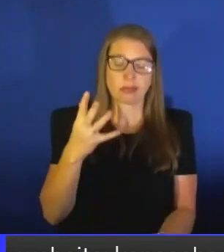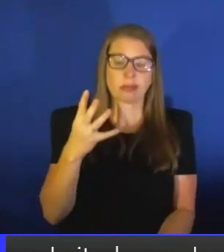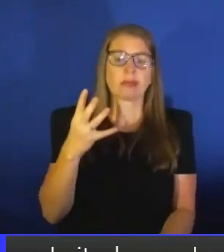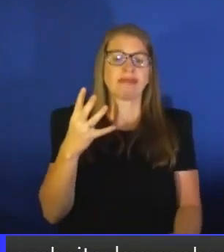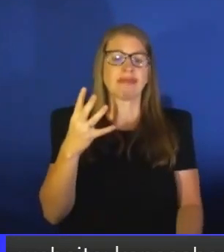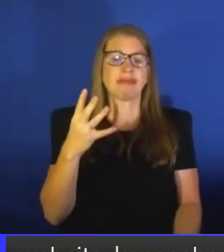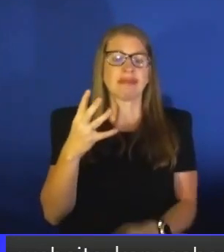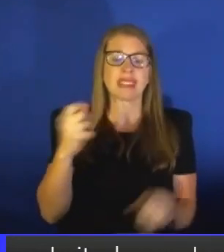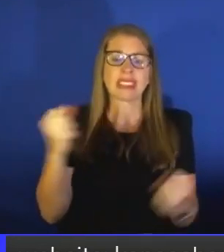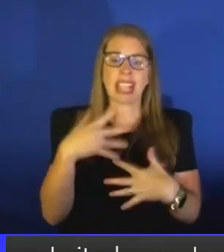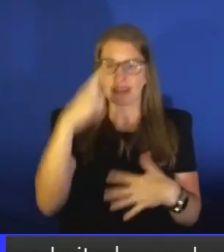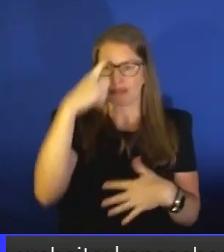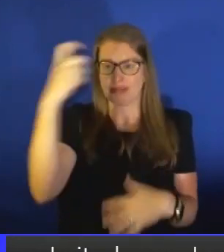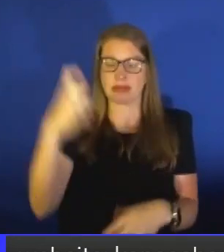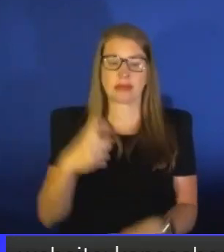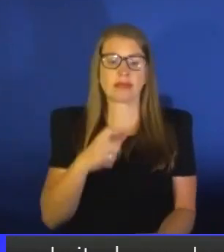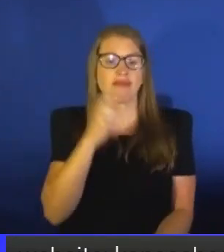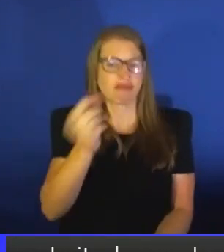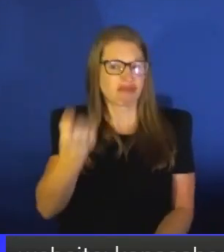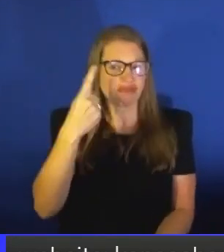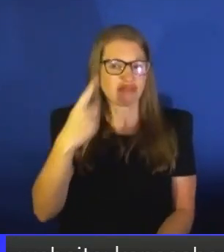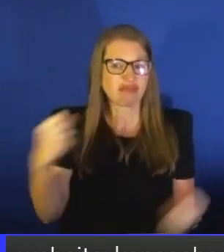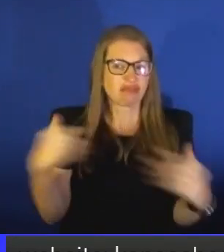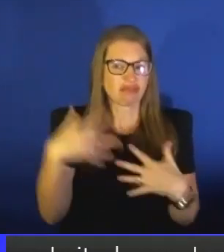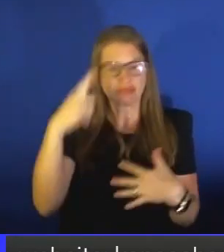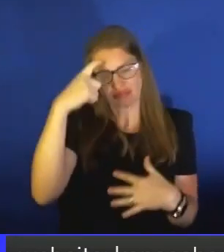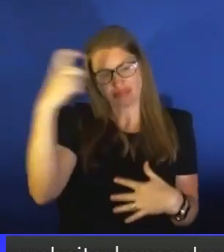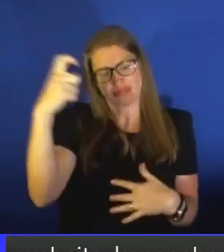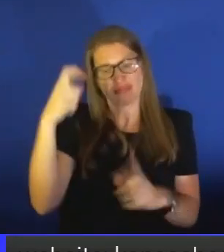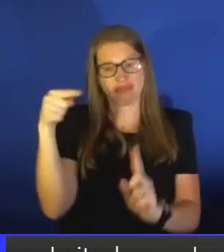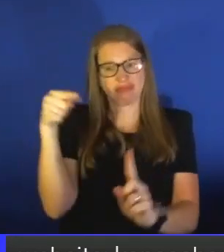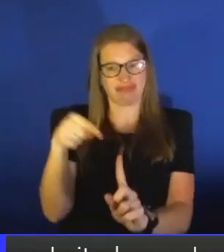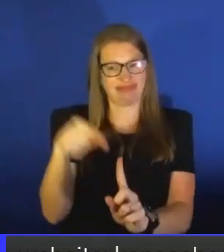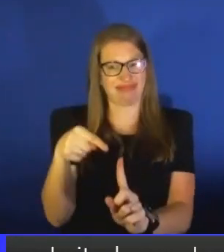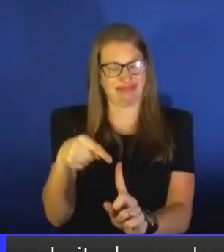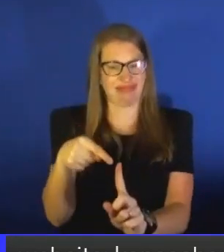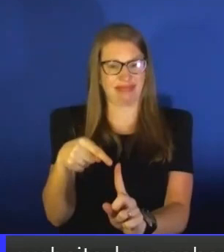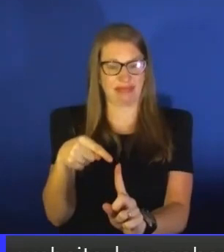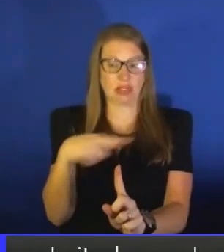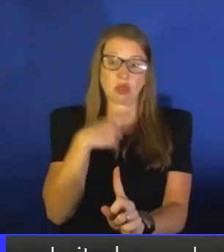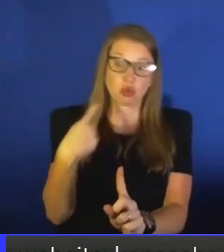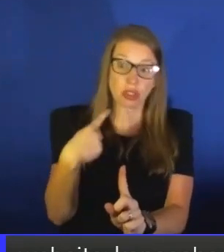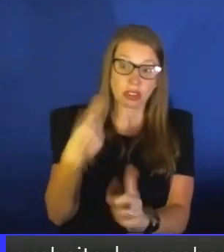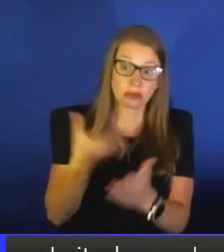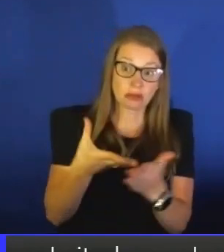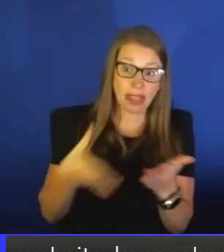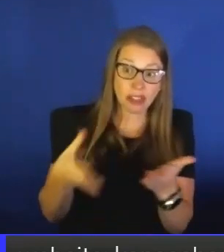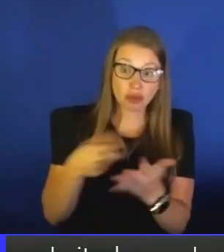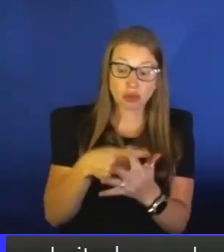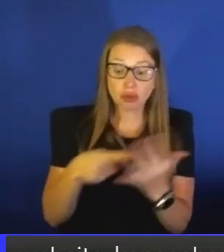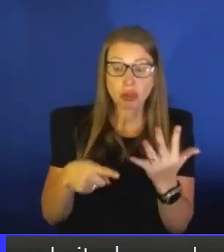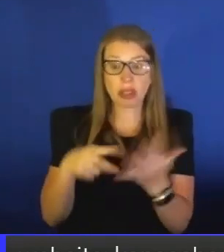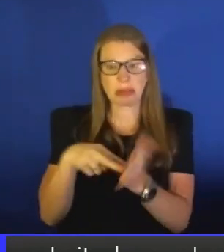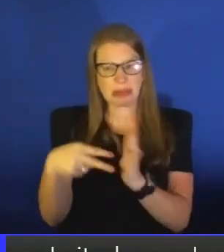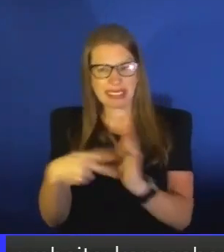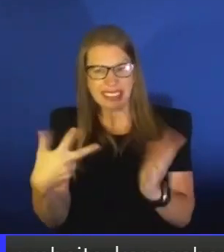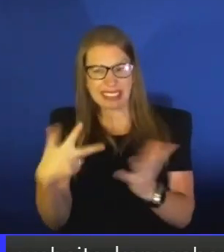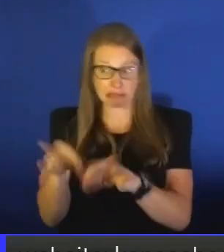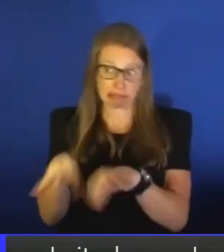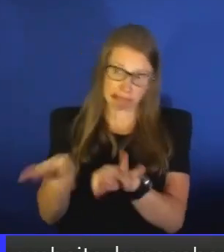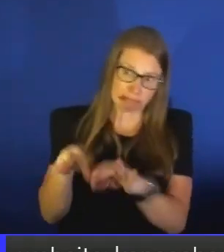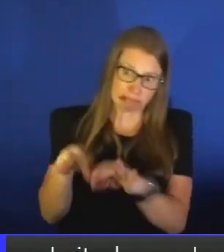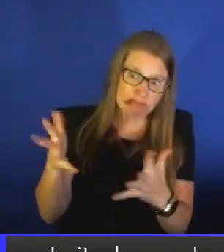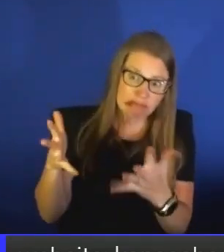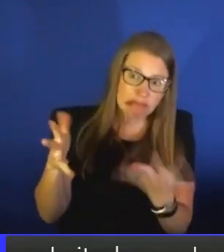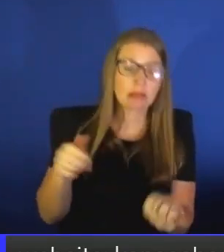don't understand nightmares to a large degree. What are risk factors? What do they mean? Do they have any importance at all?